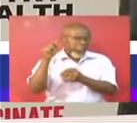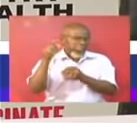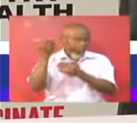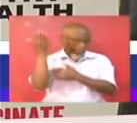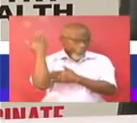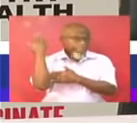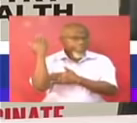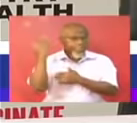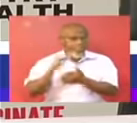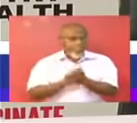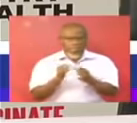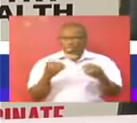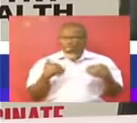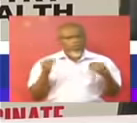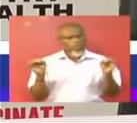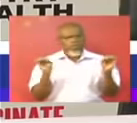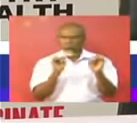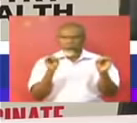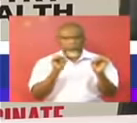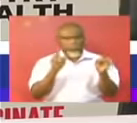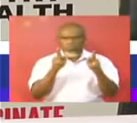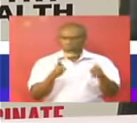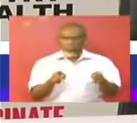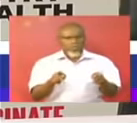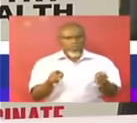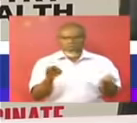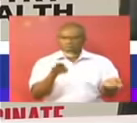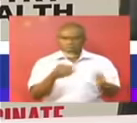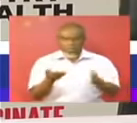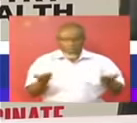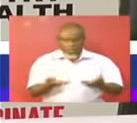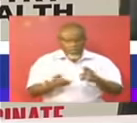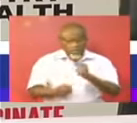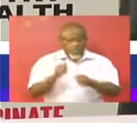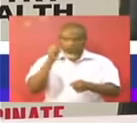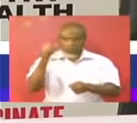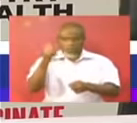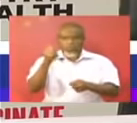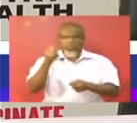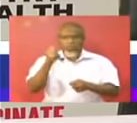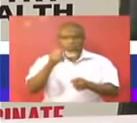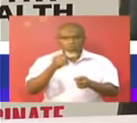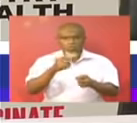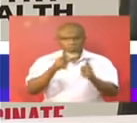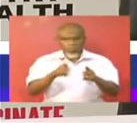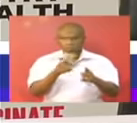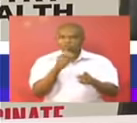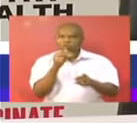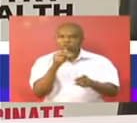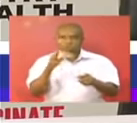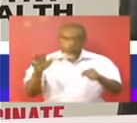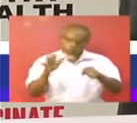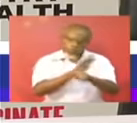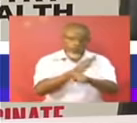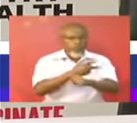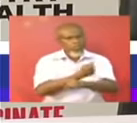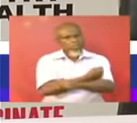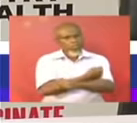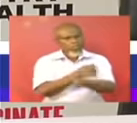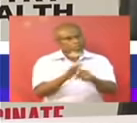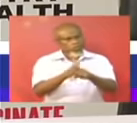there have been no cases of fatality nationally amongst those who are fully vaccinated against